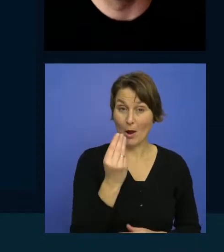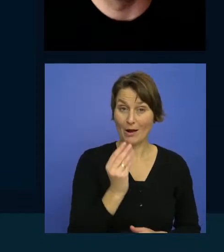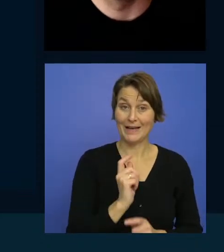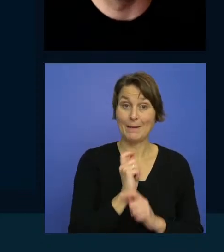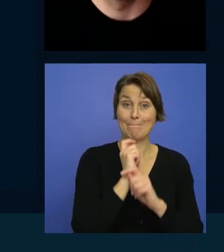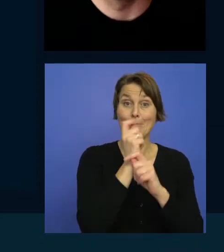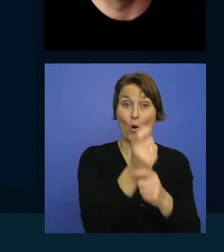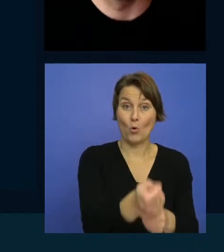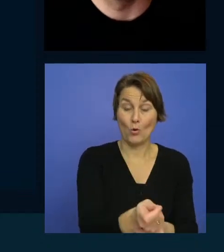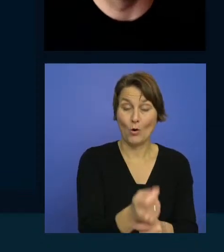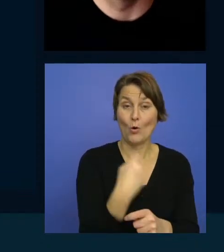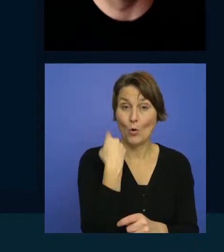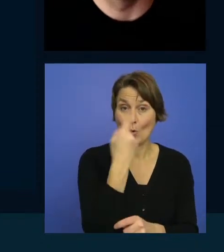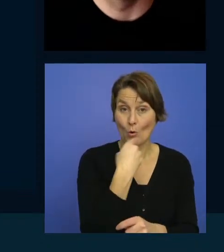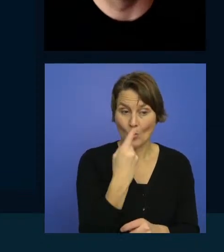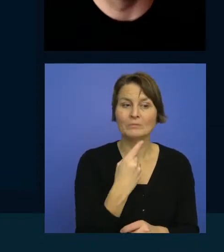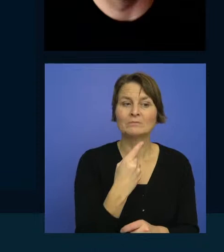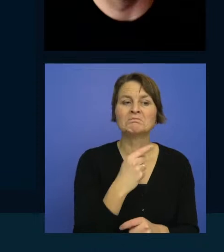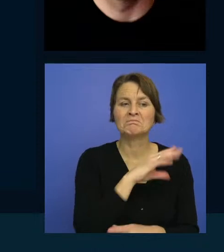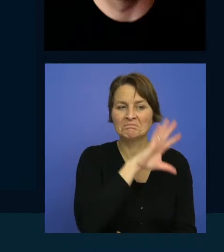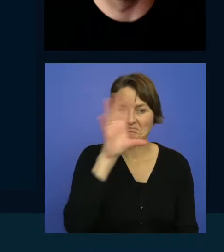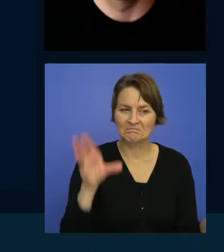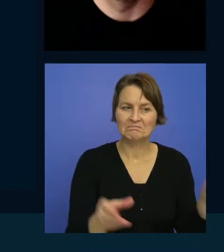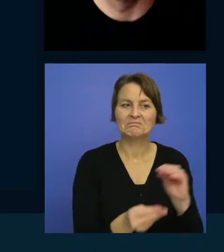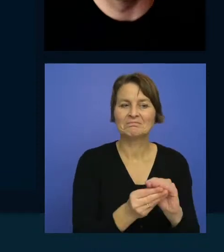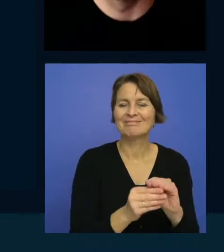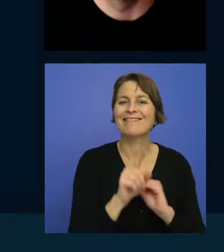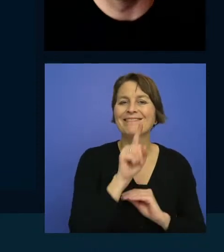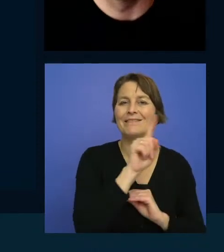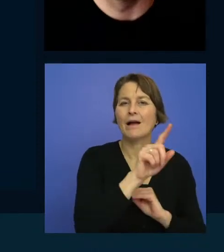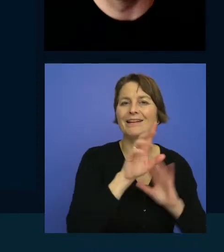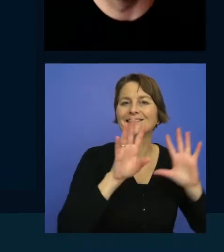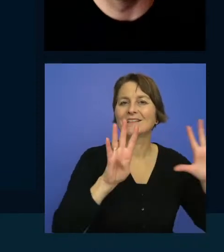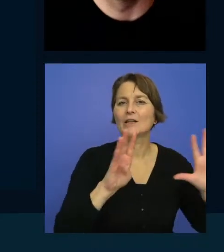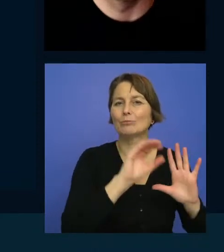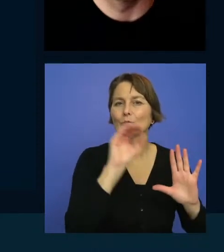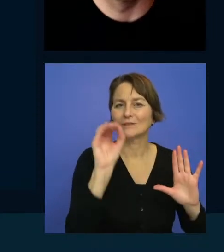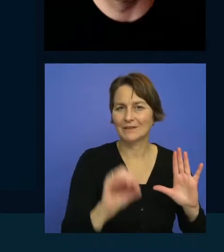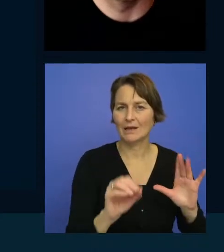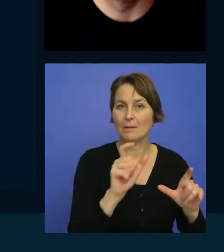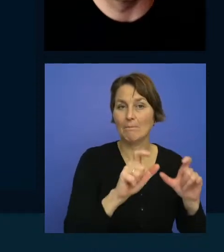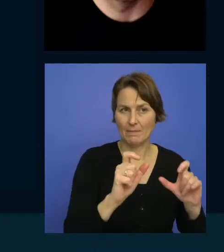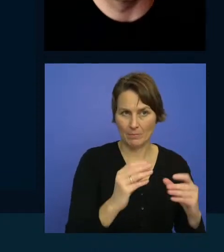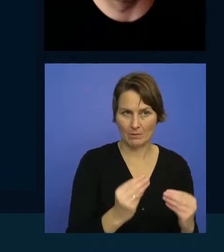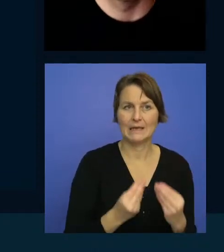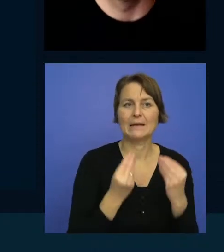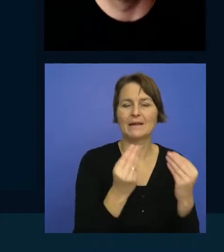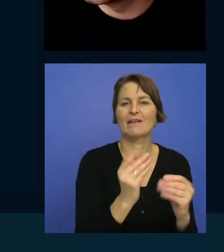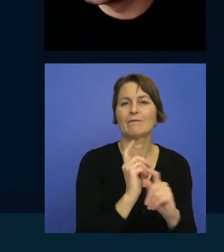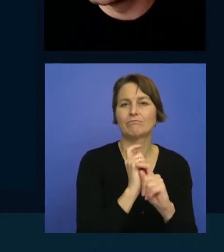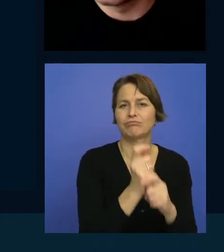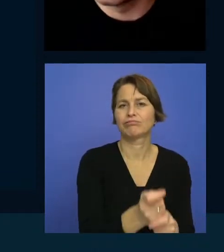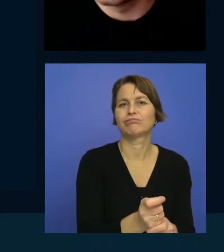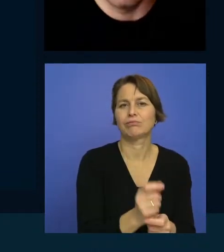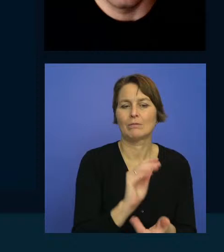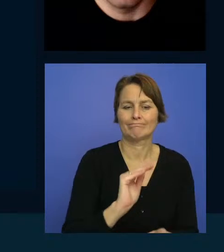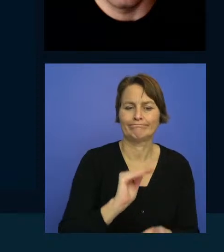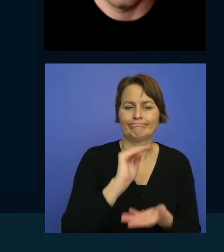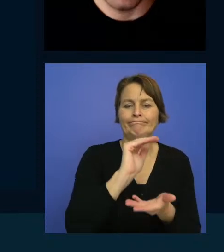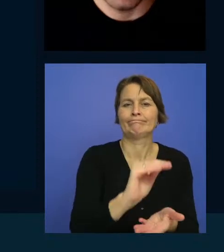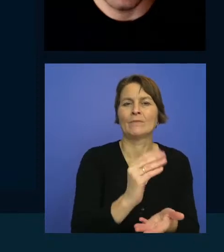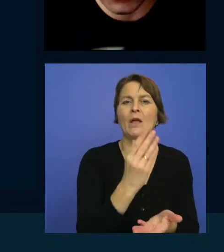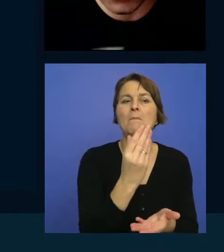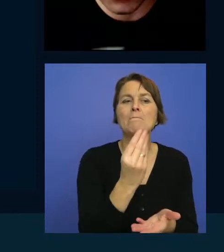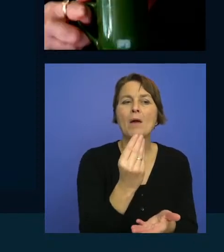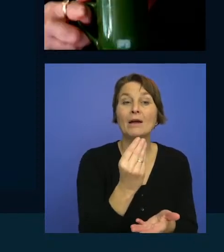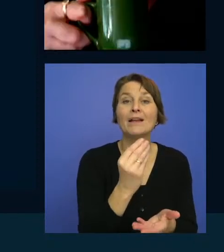offering loans to 19% of people overall. However, I have a significant difference in the number of loans I'm offering to women